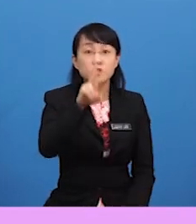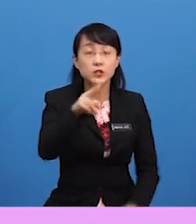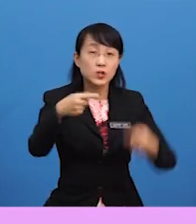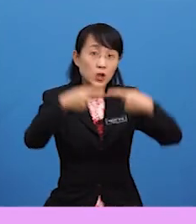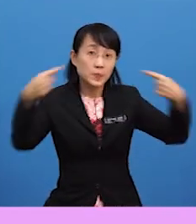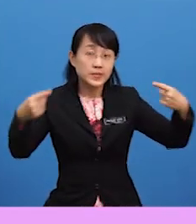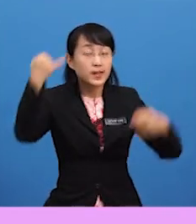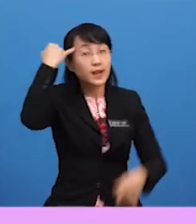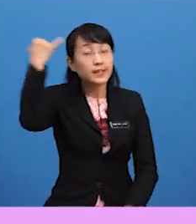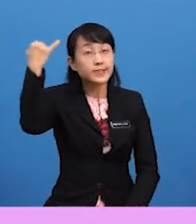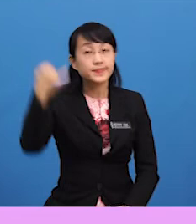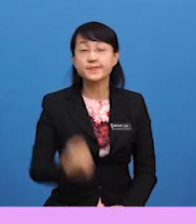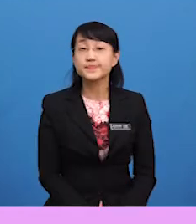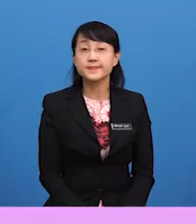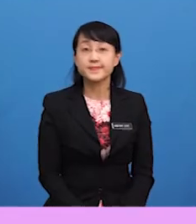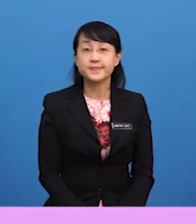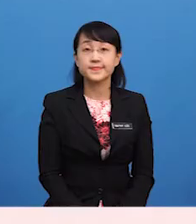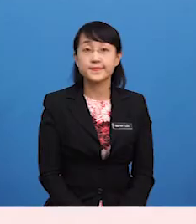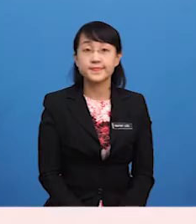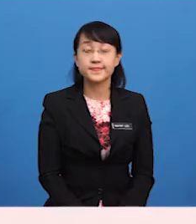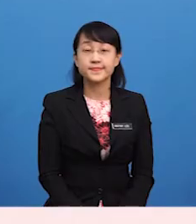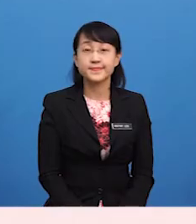opposite ideas.